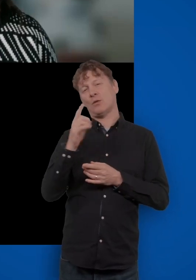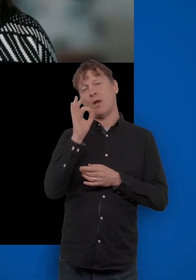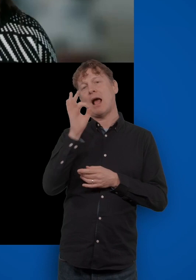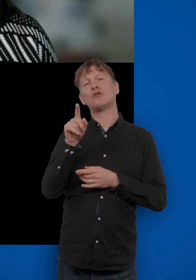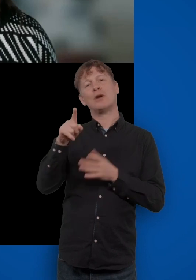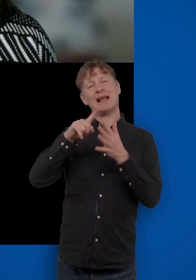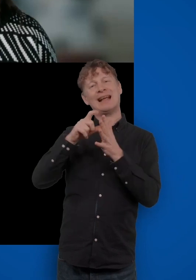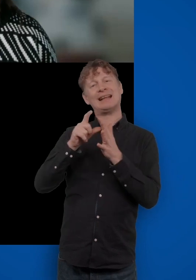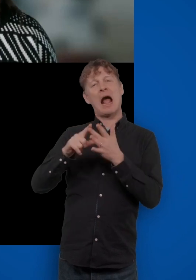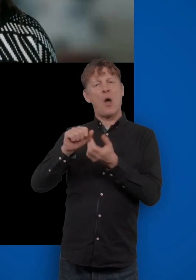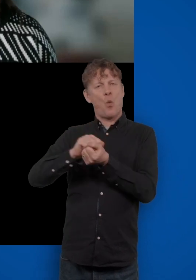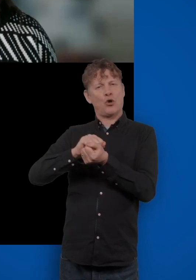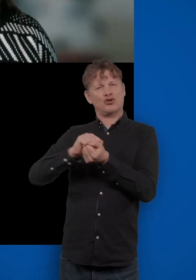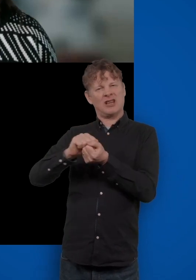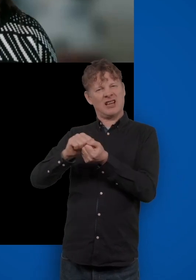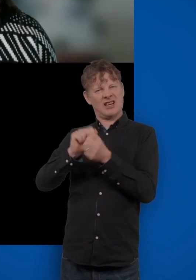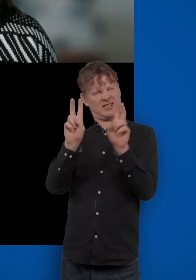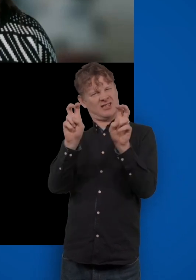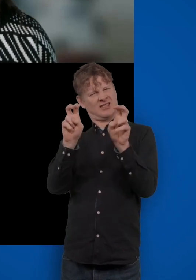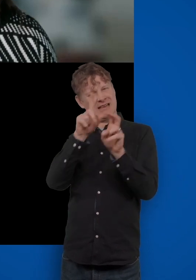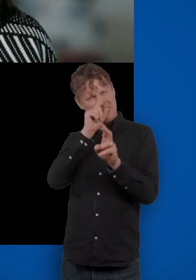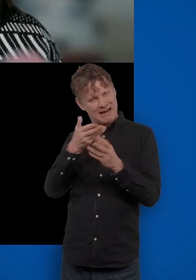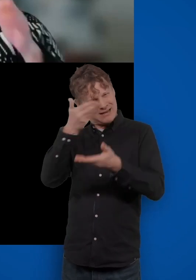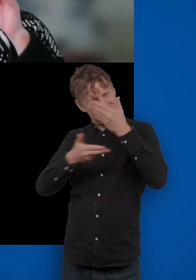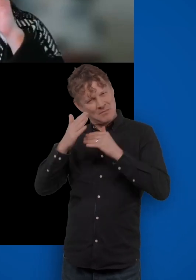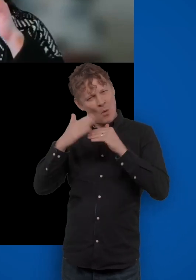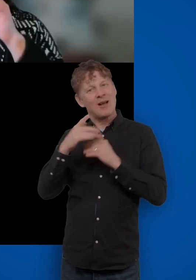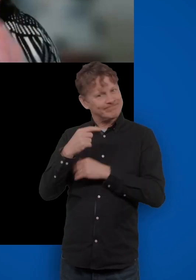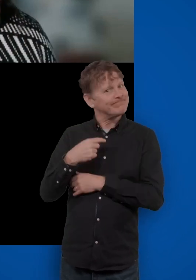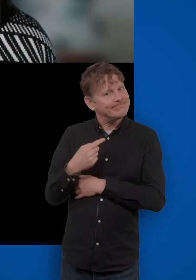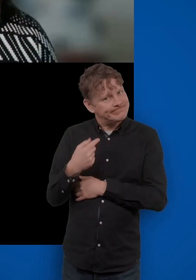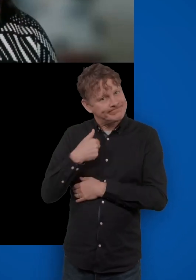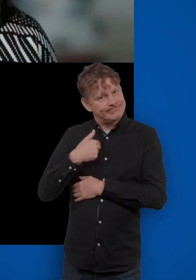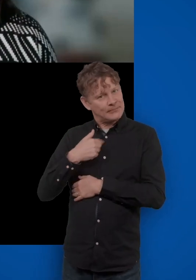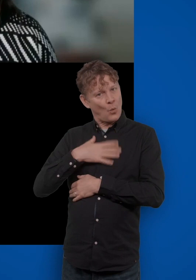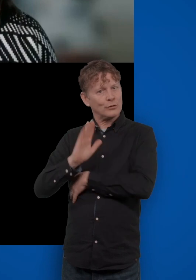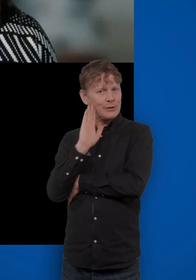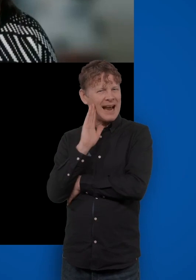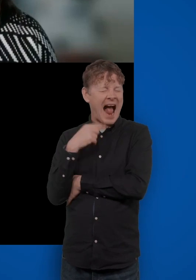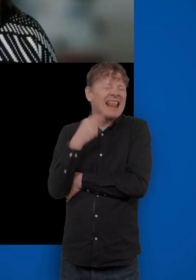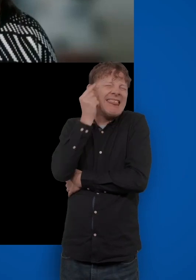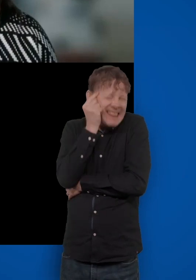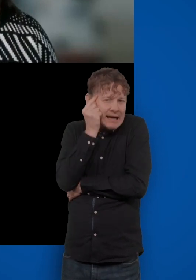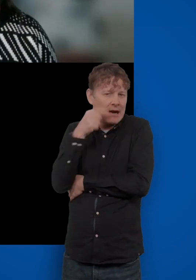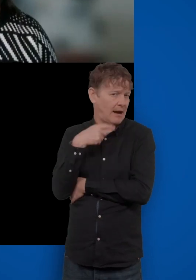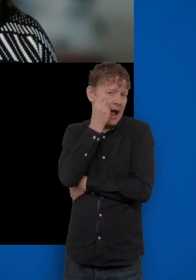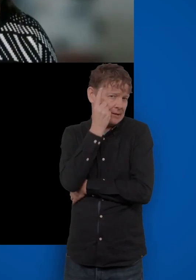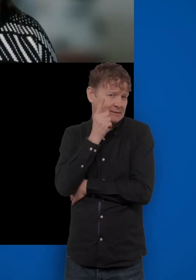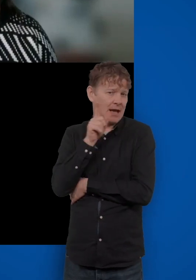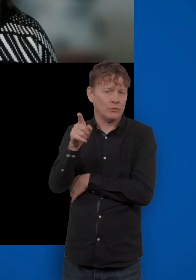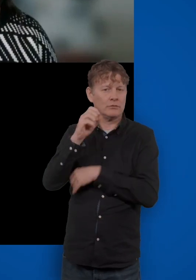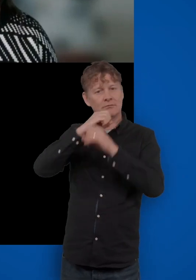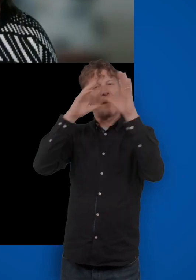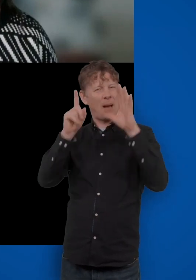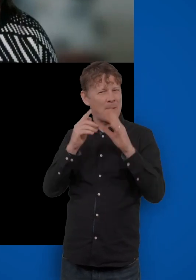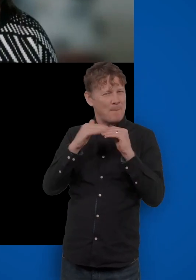were interested in your EDI washing and asked if you could add a little bit to this. I would love to hear the same, because I think I understand the concept, but a